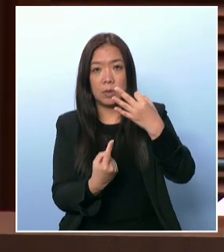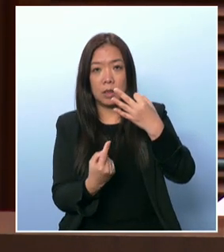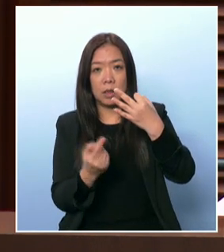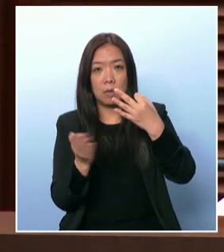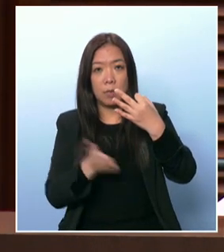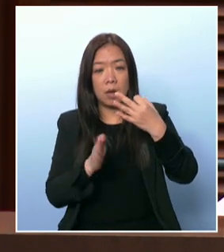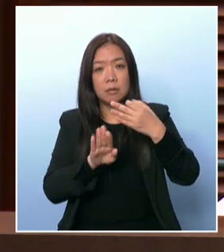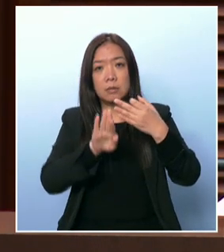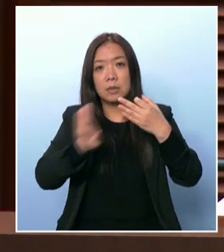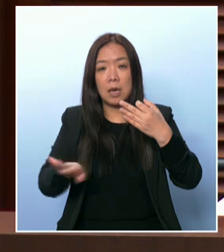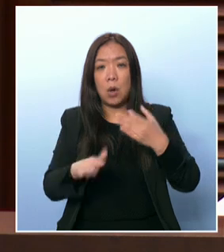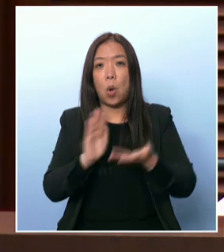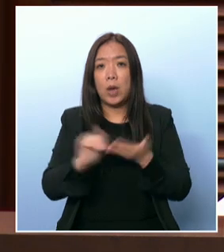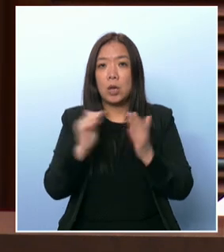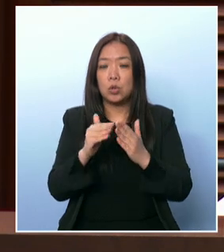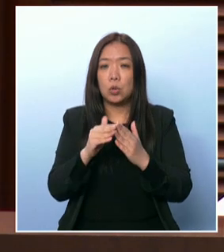this year,